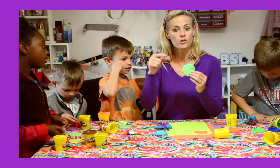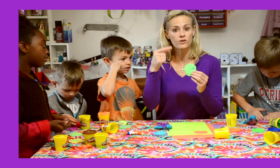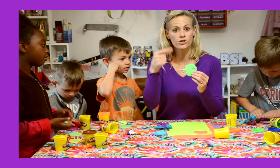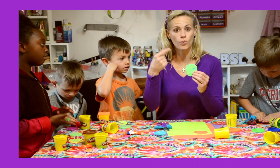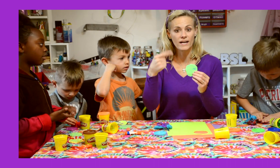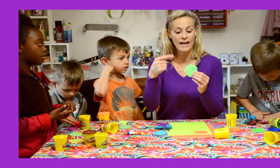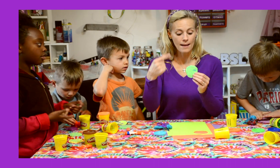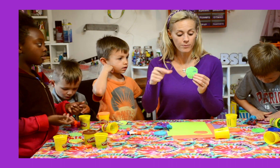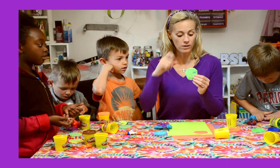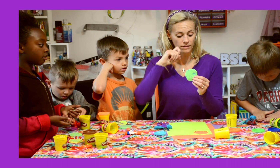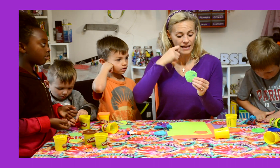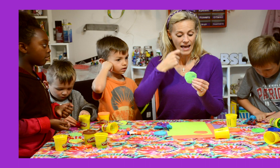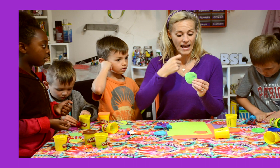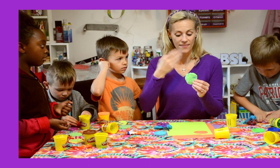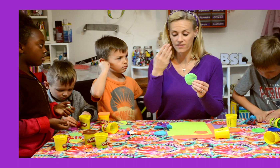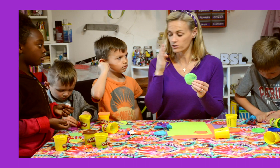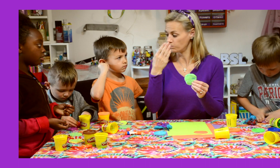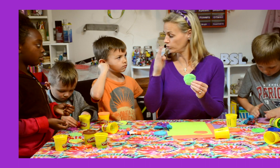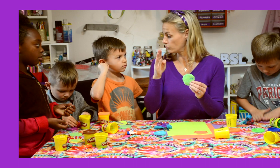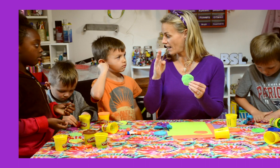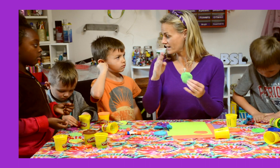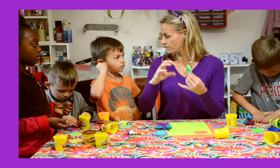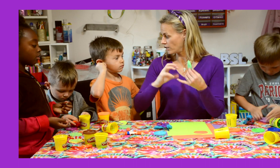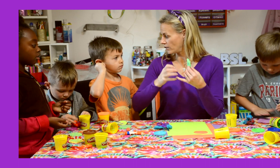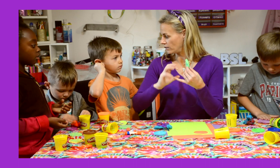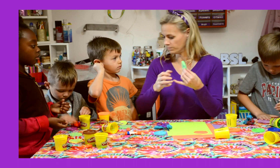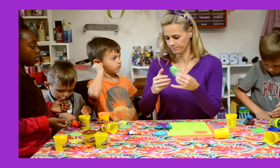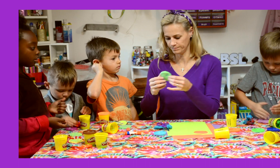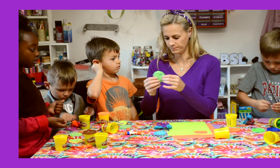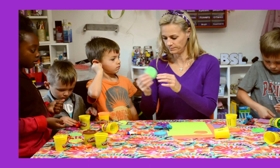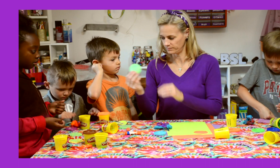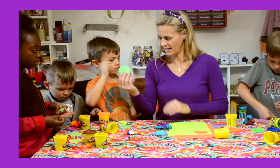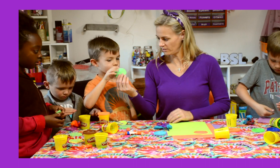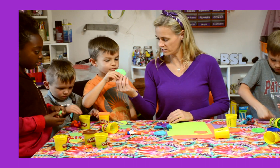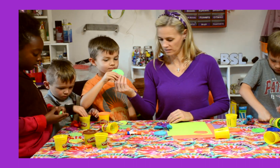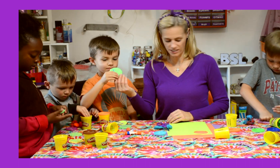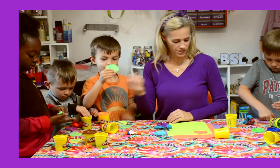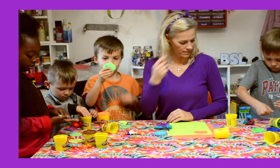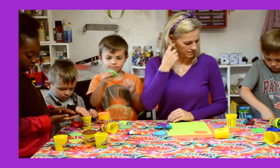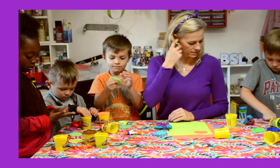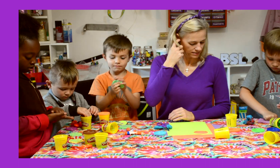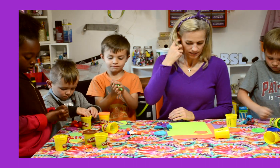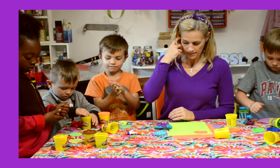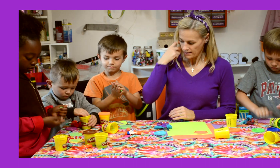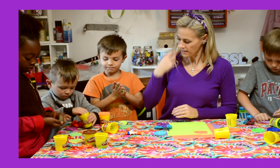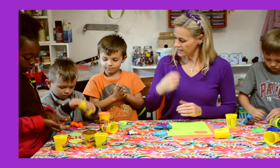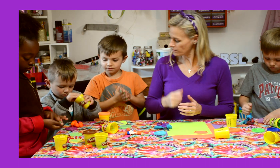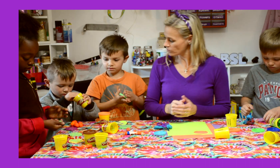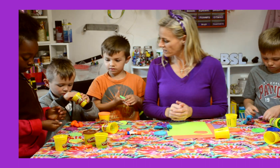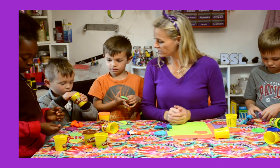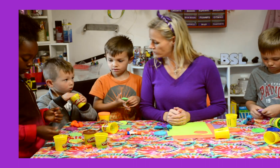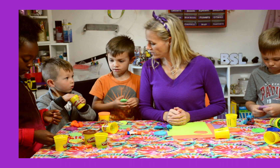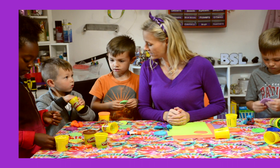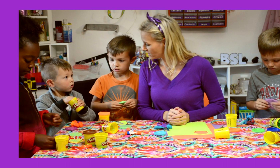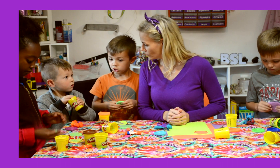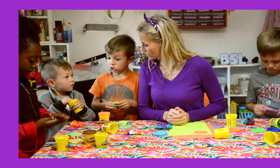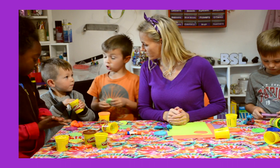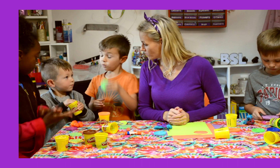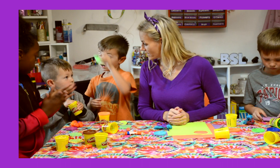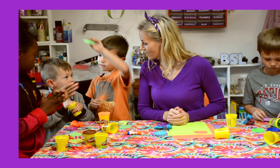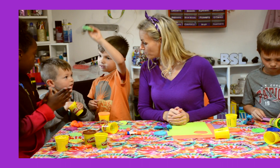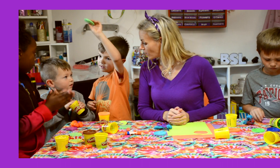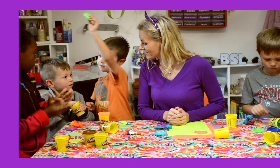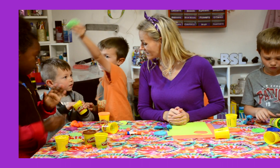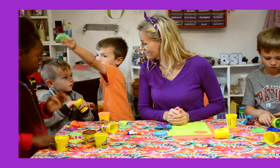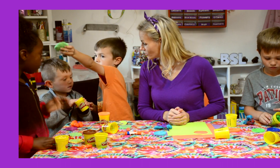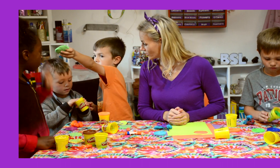So there's green apple, and then there's blue raspberry. Mmm, that looks delicious. Cameron, what kind are you making? You look